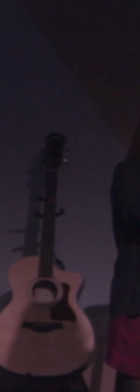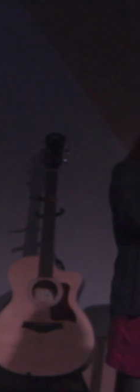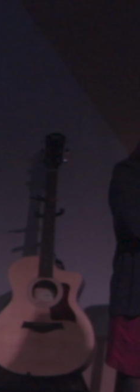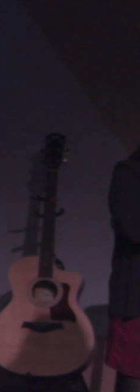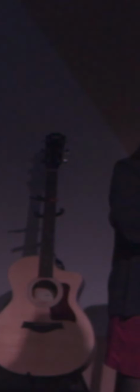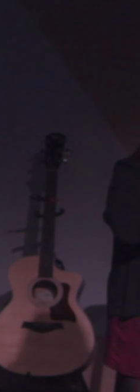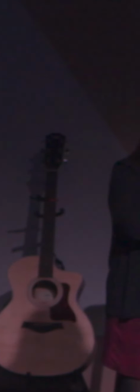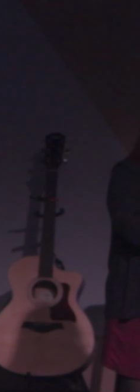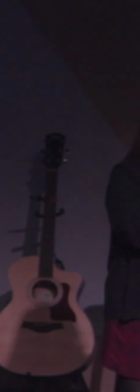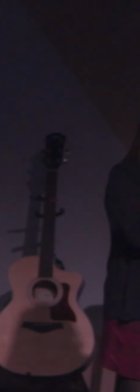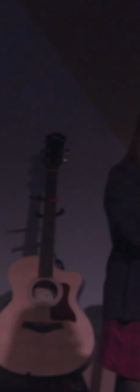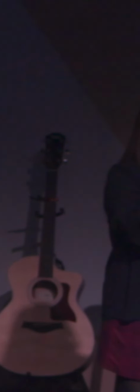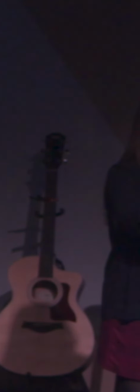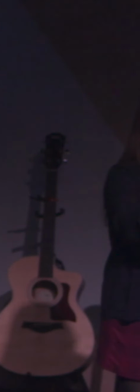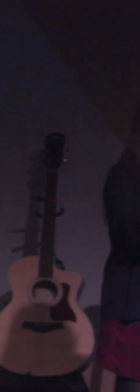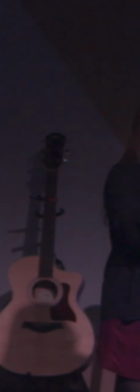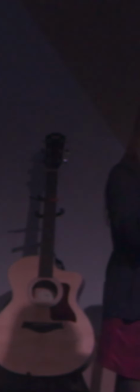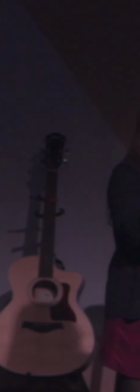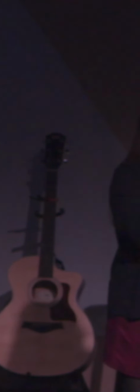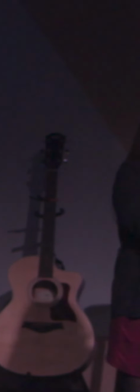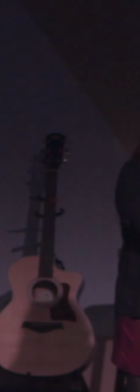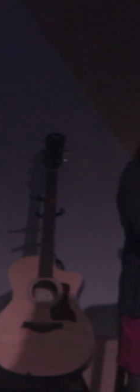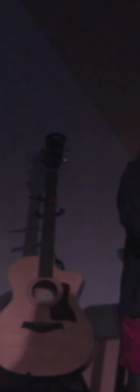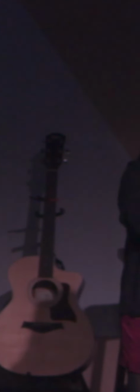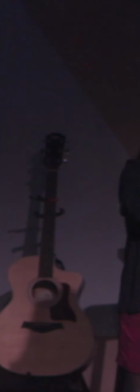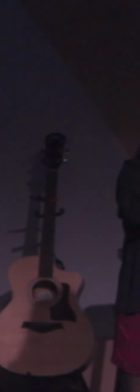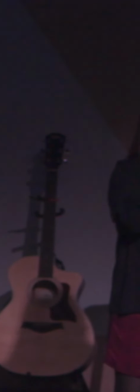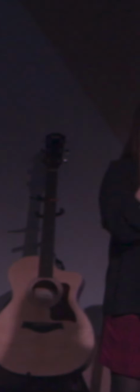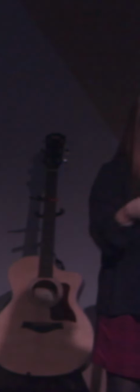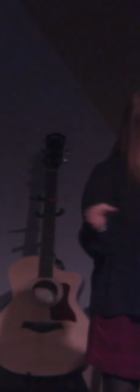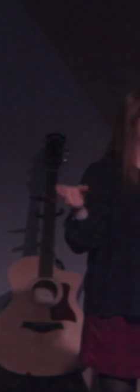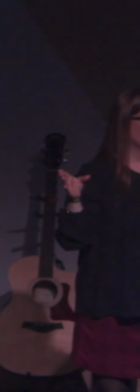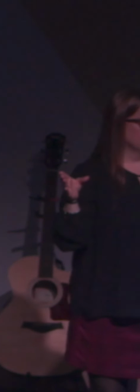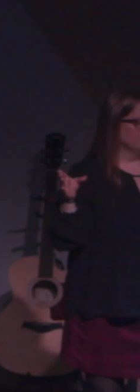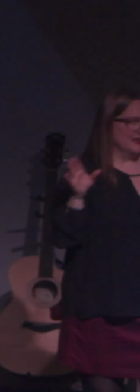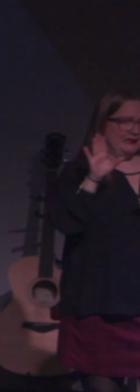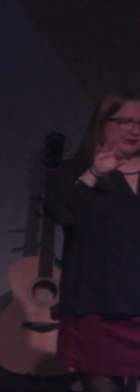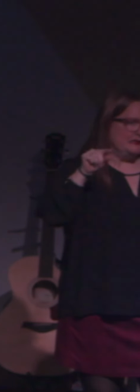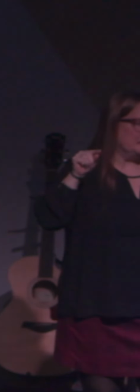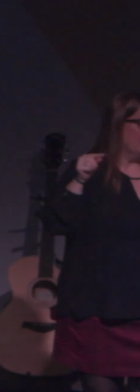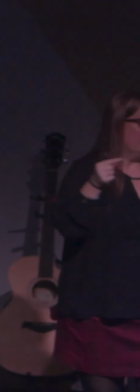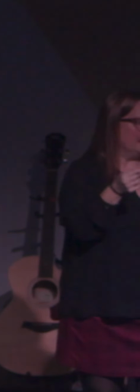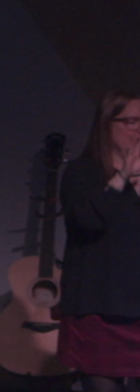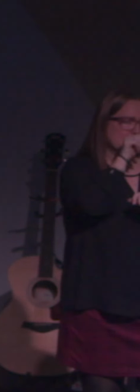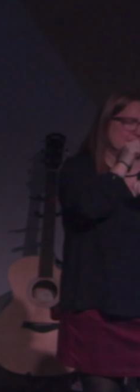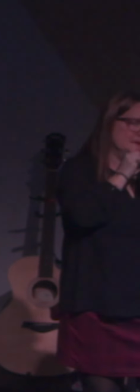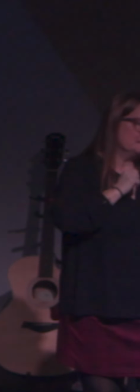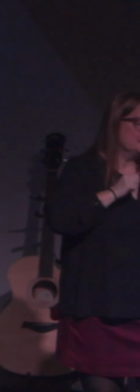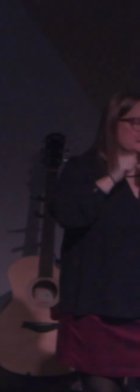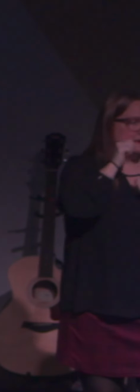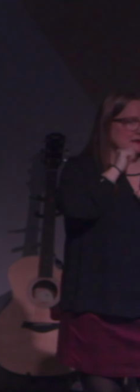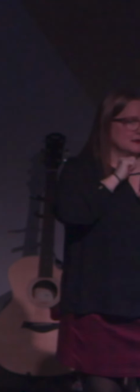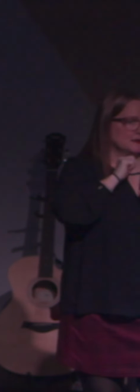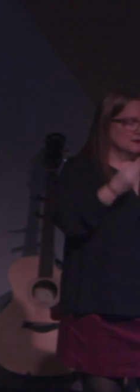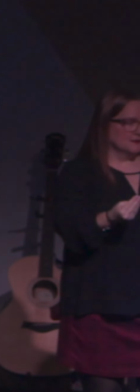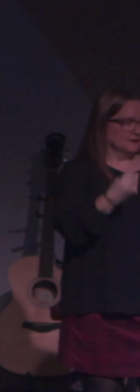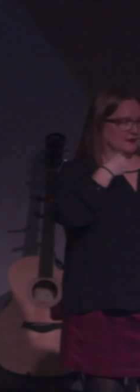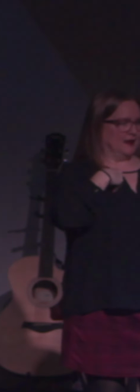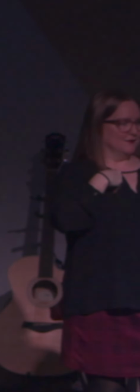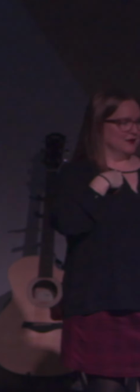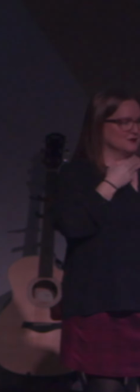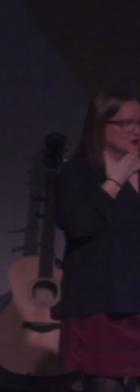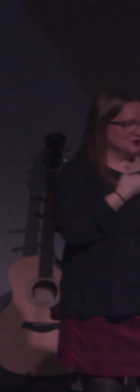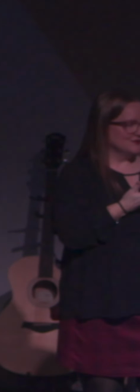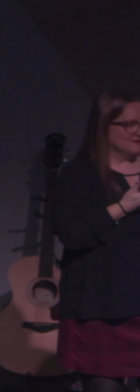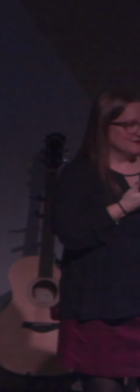later. And Jesus was that plan. And out of his pain and anguish came our good. Our